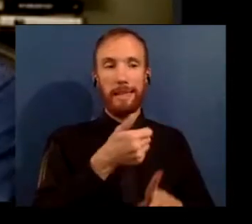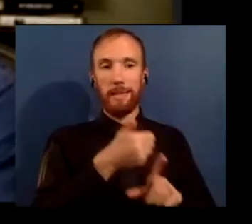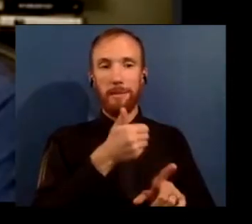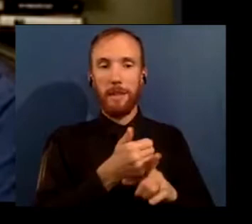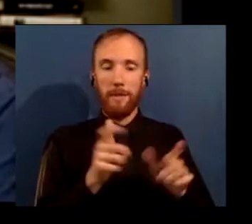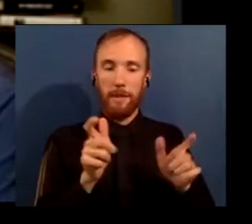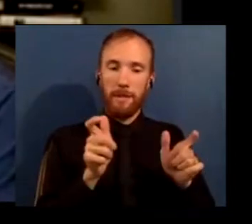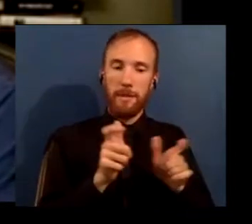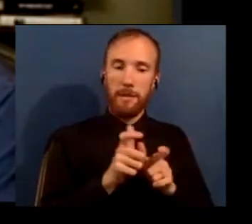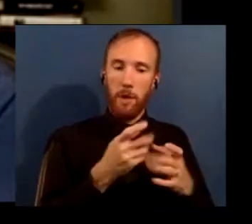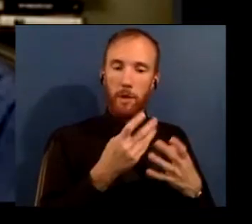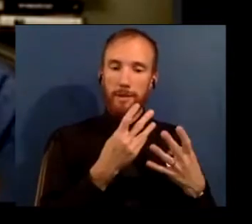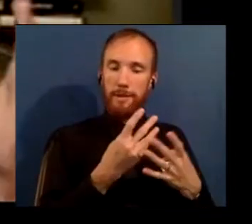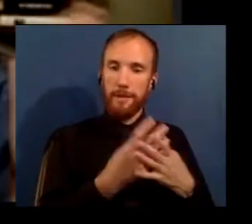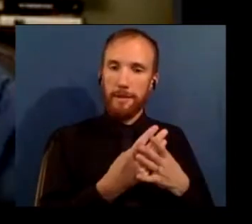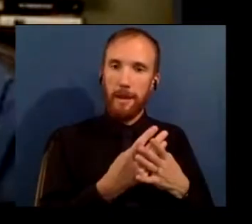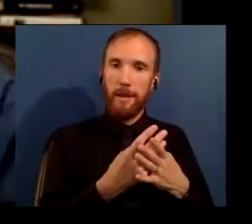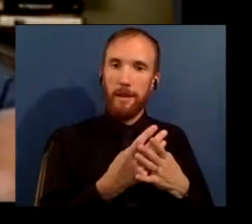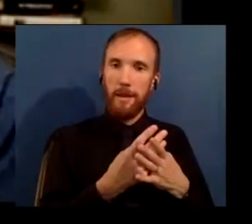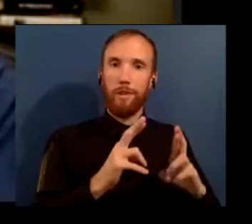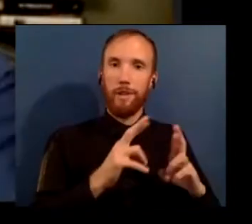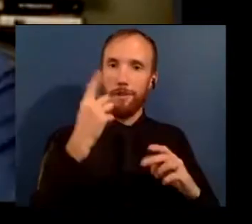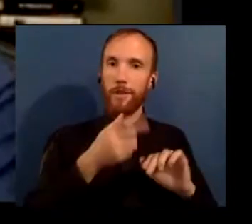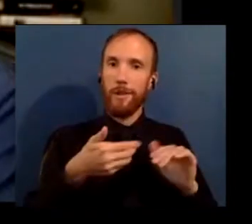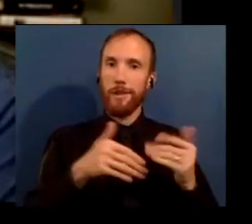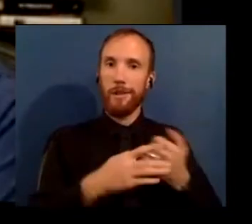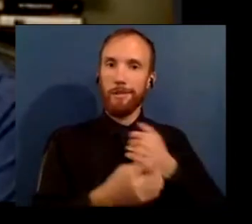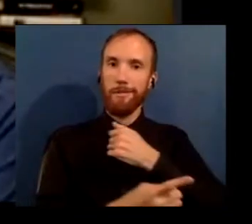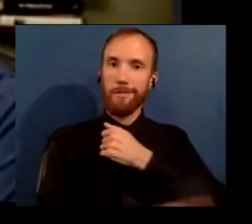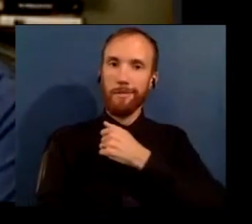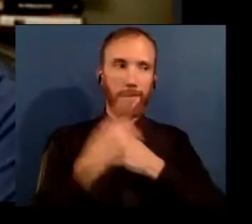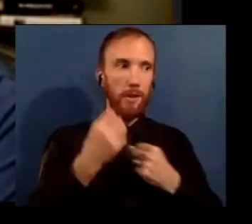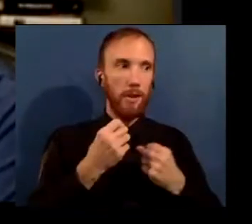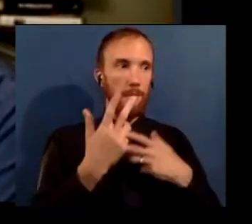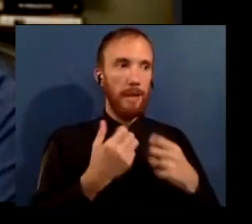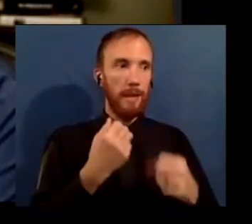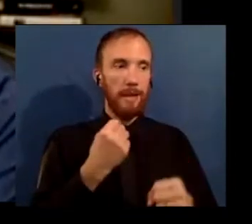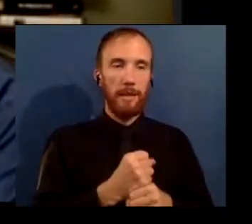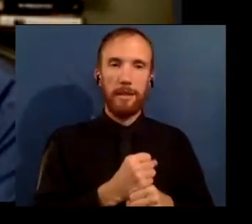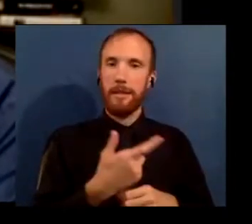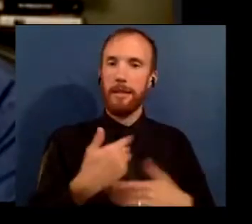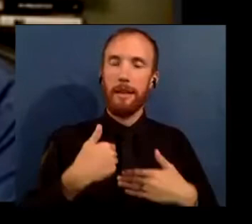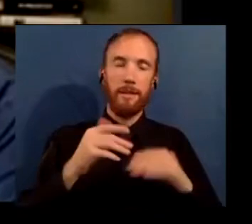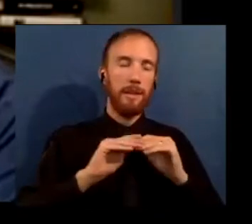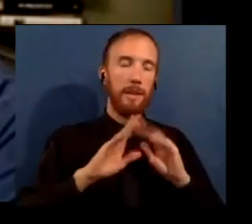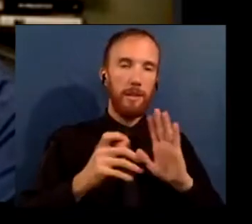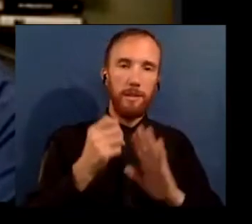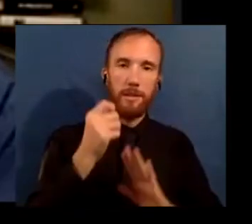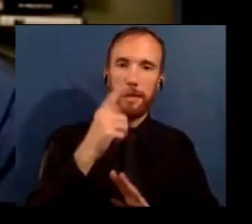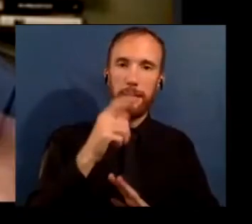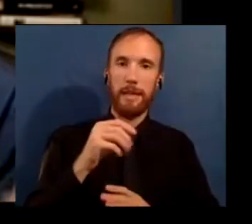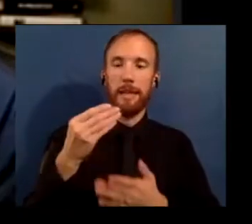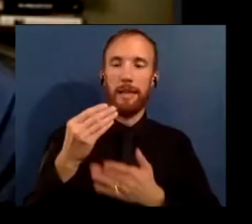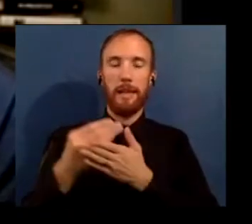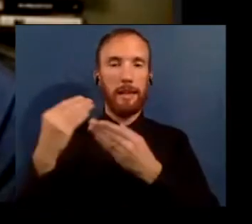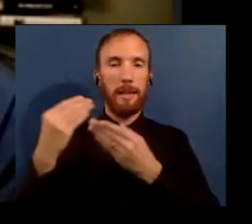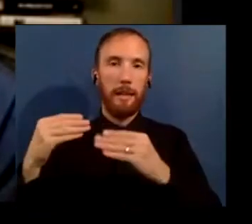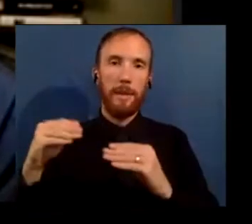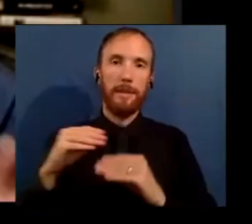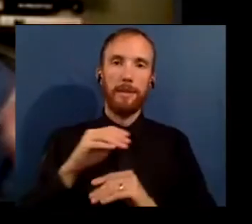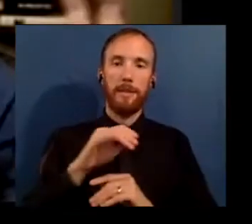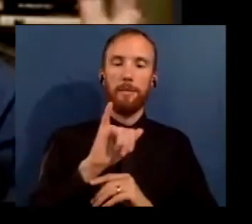death row for years, a crystal clear understanding of how capitalism works, imperialism works. This guy didn't